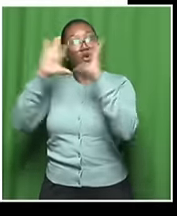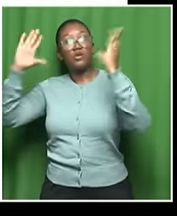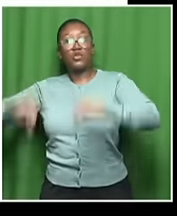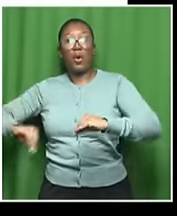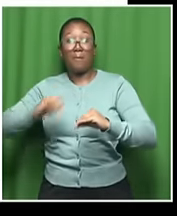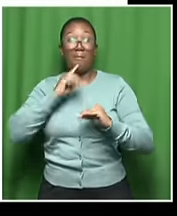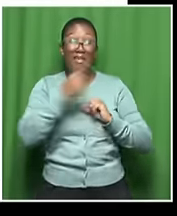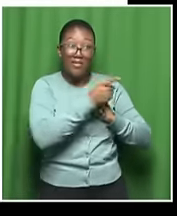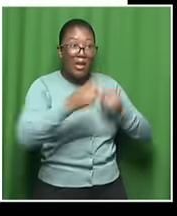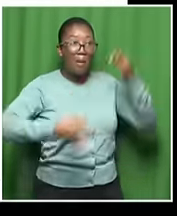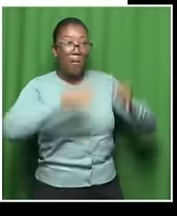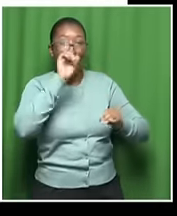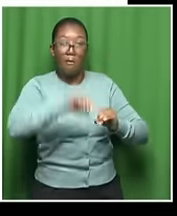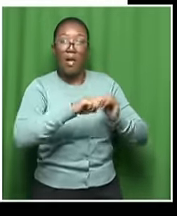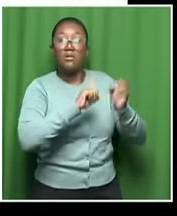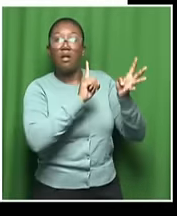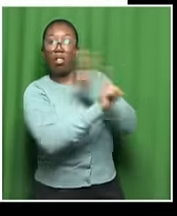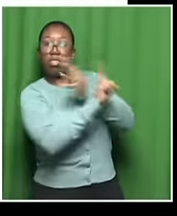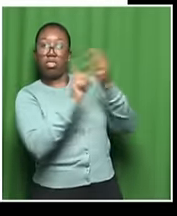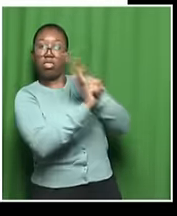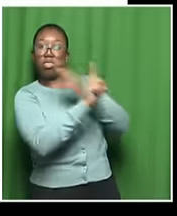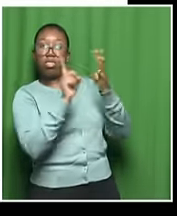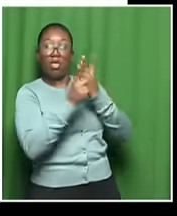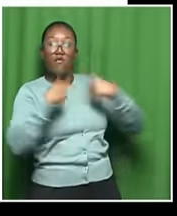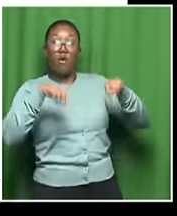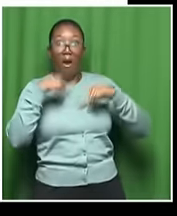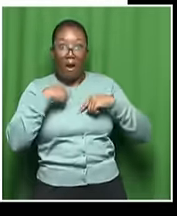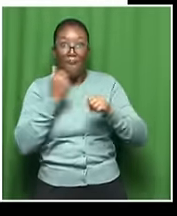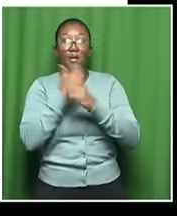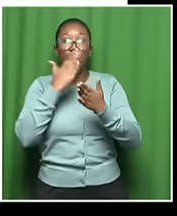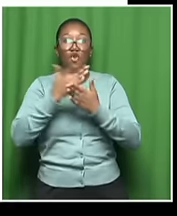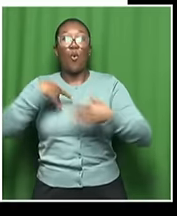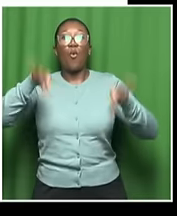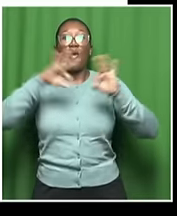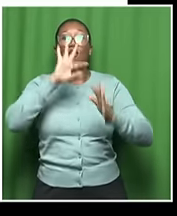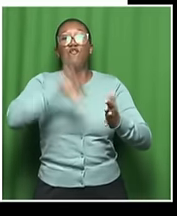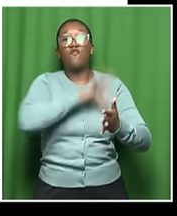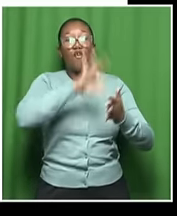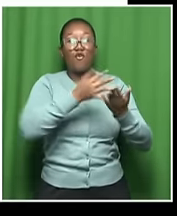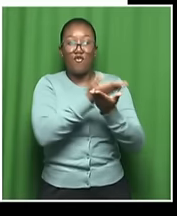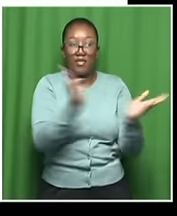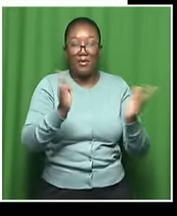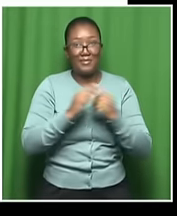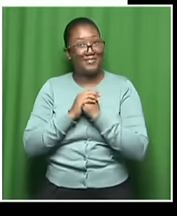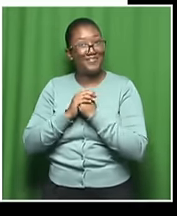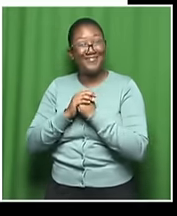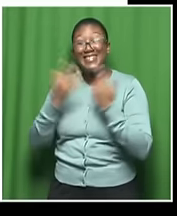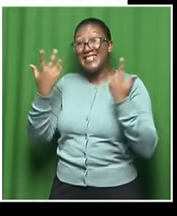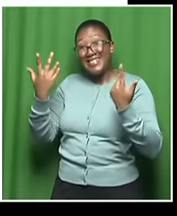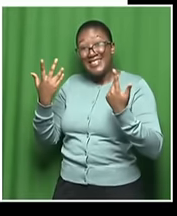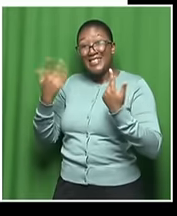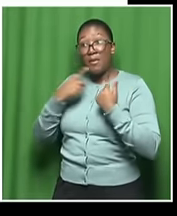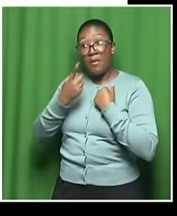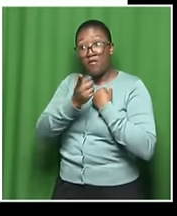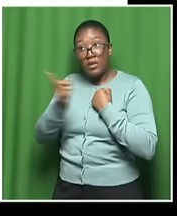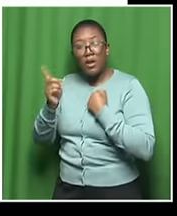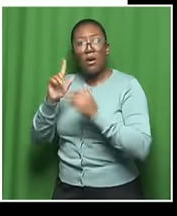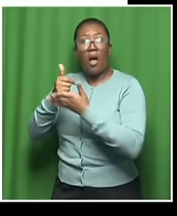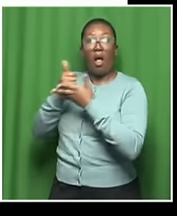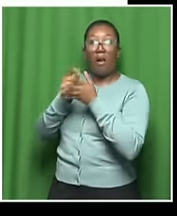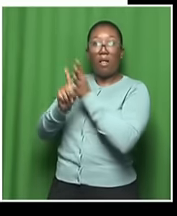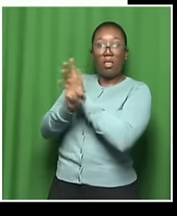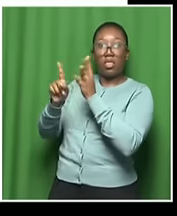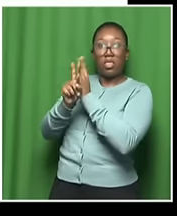our hearts. Yeah. And that's an interesting one. I think when we talk about winning our hearts, in